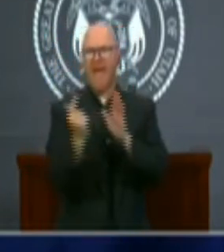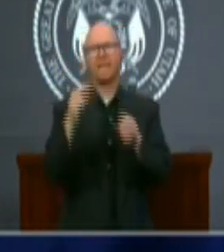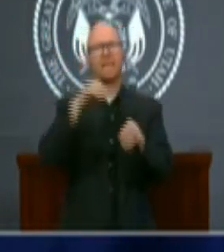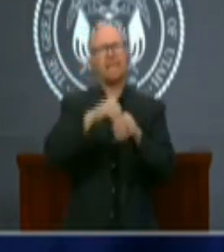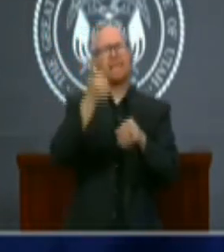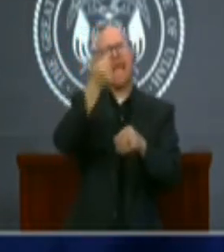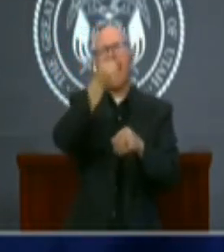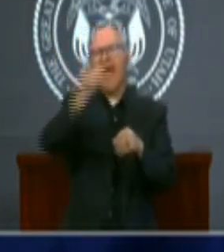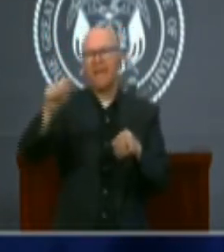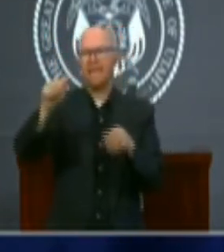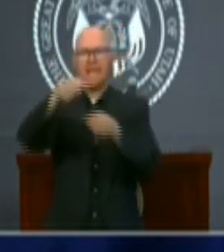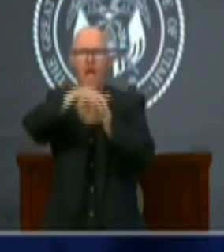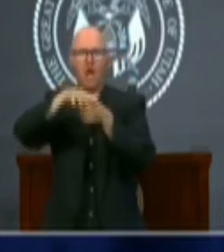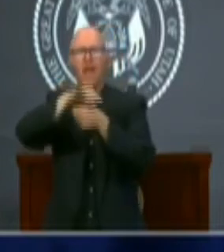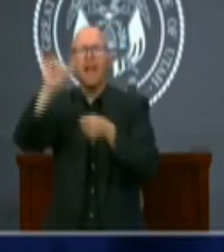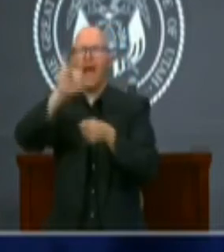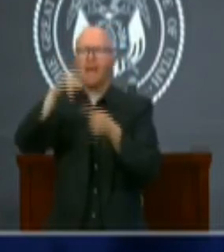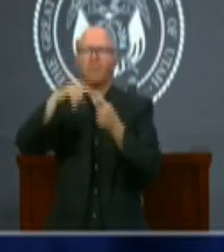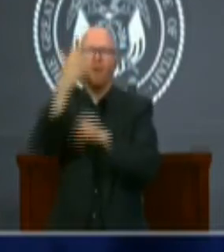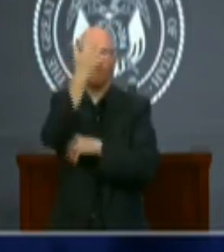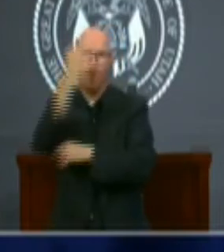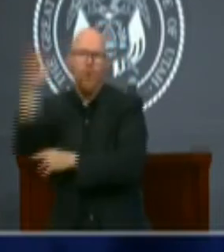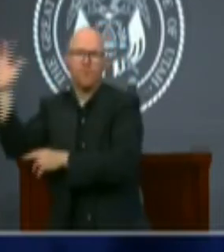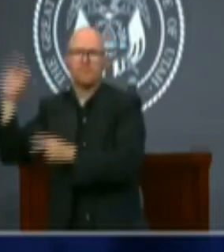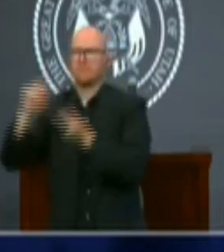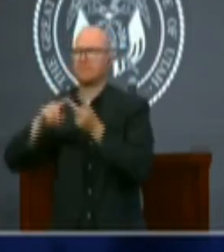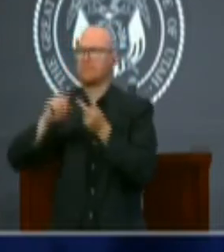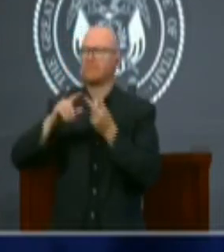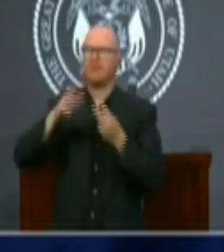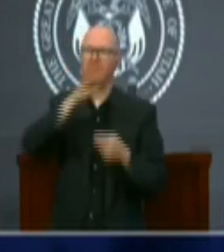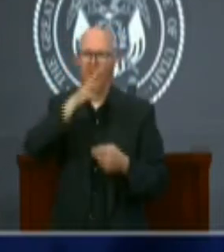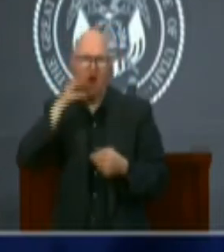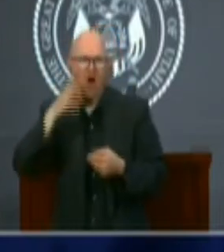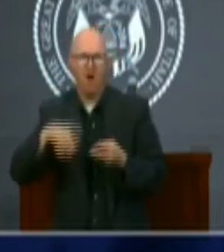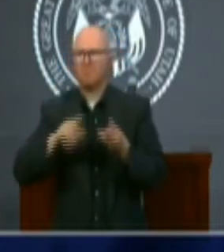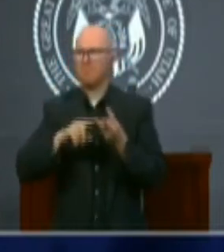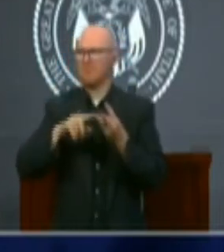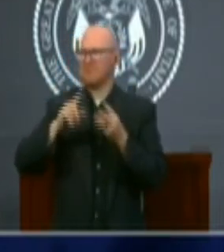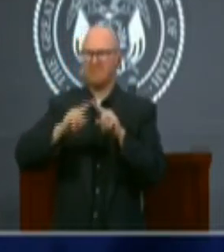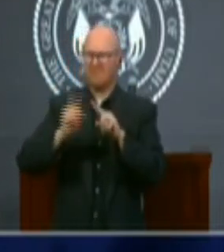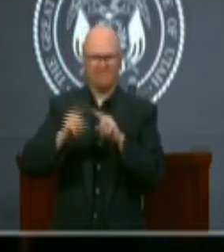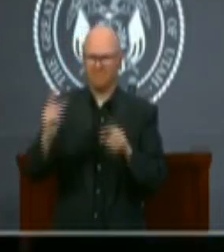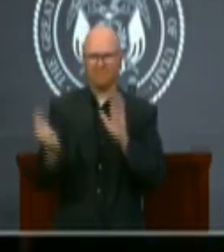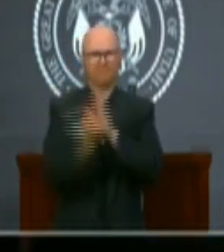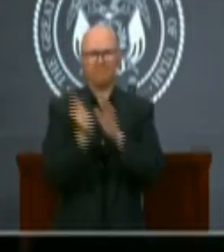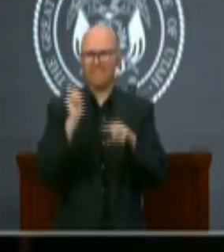into place, that restriction on fireworks outside of incorporated cities. So at this point, do you